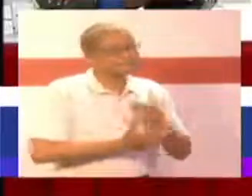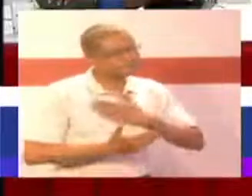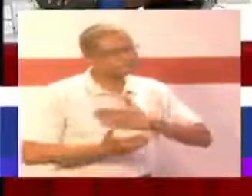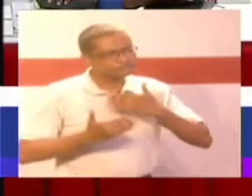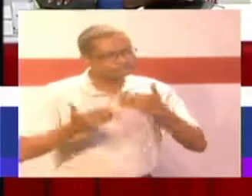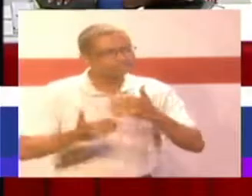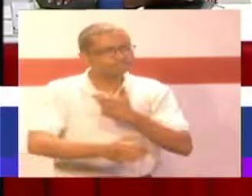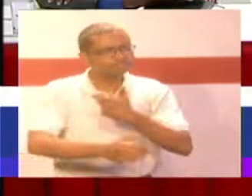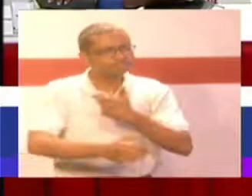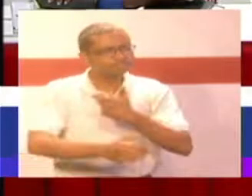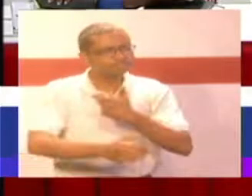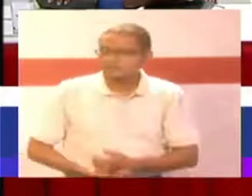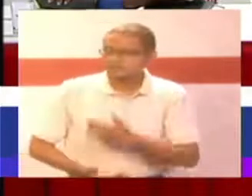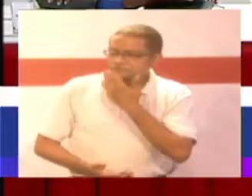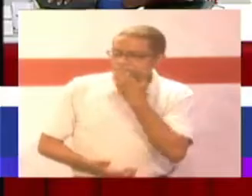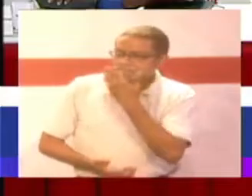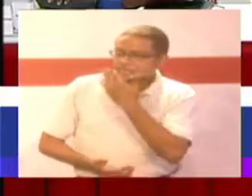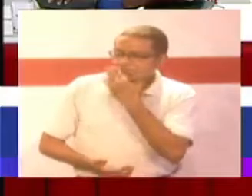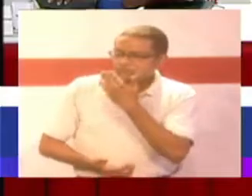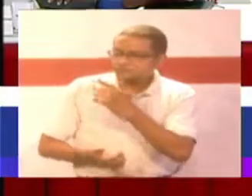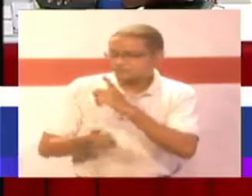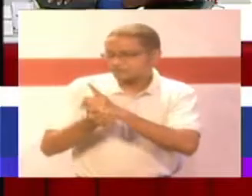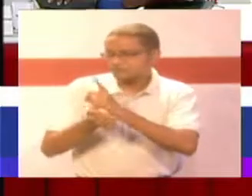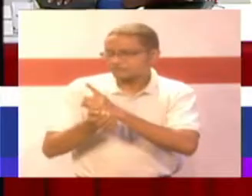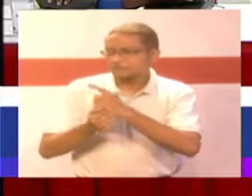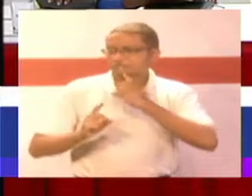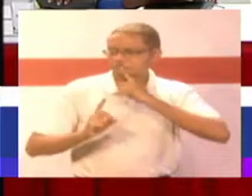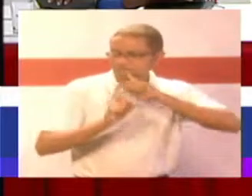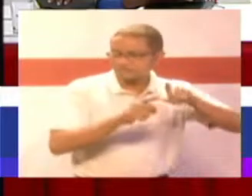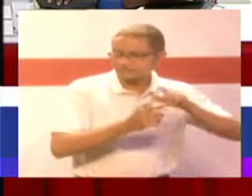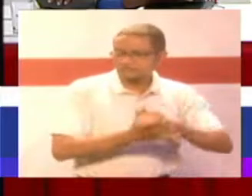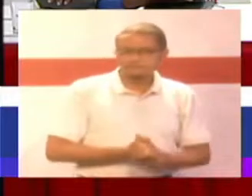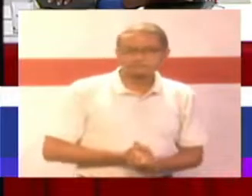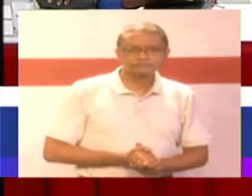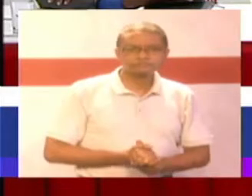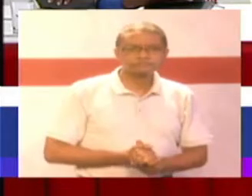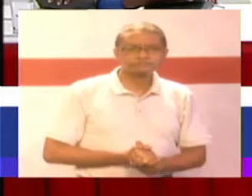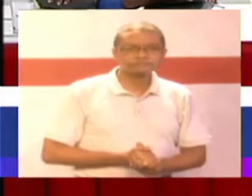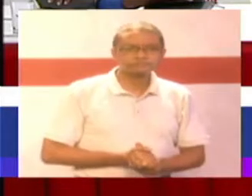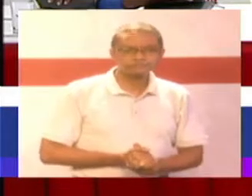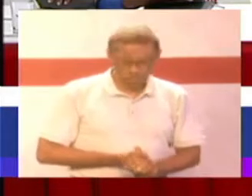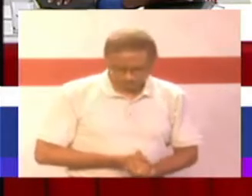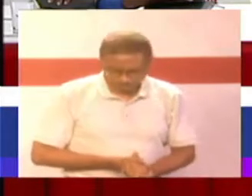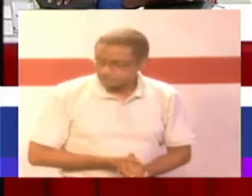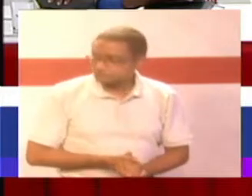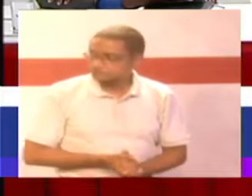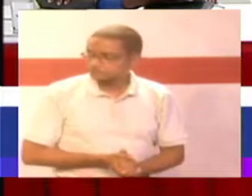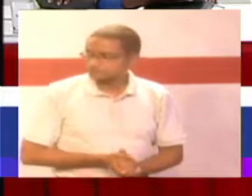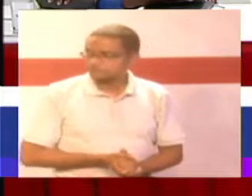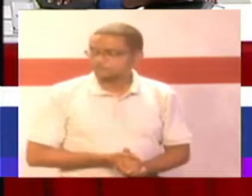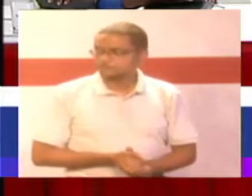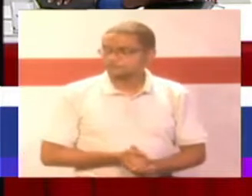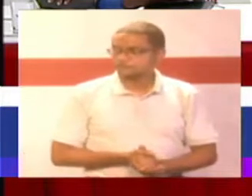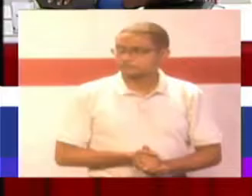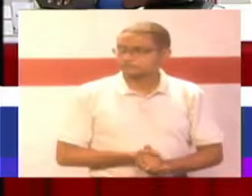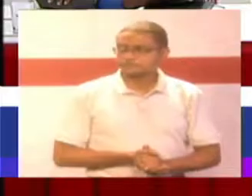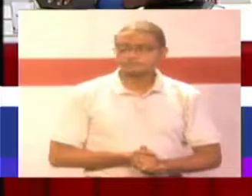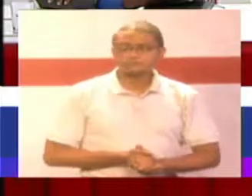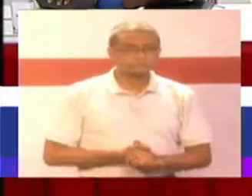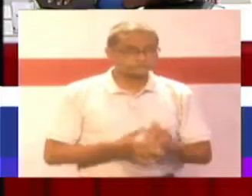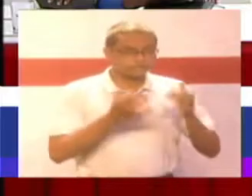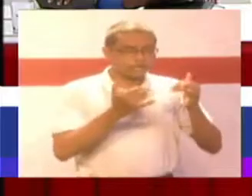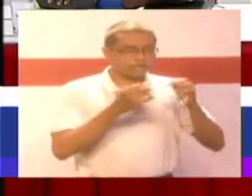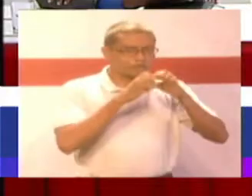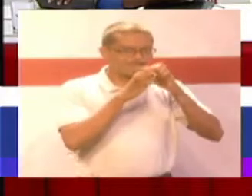you very much, Dr. Best, for that response. We go back to the Express for